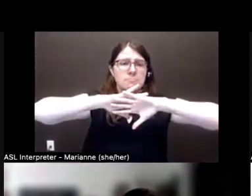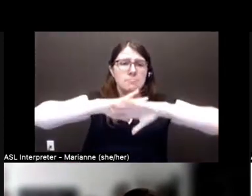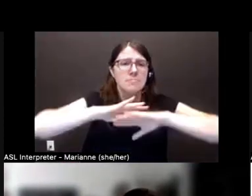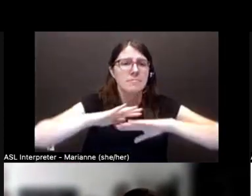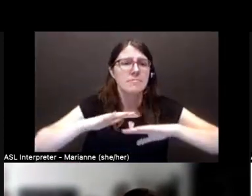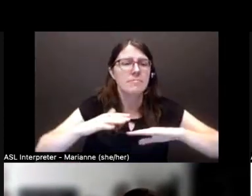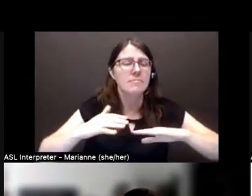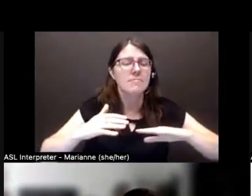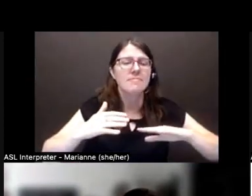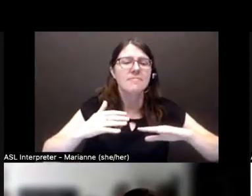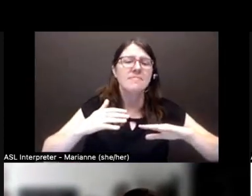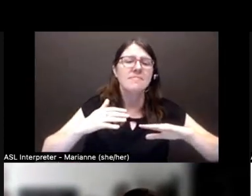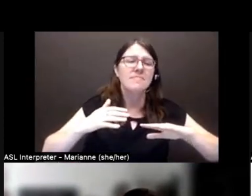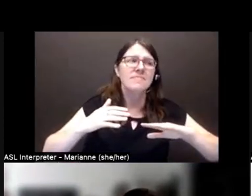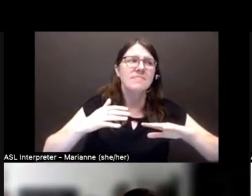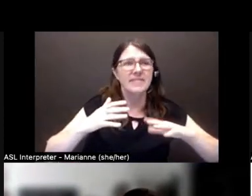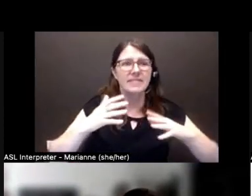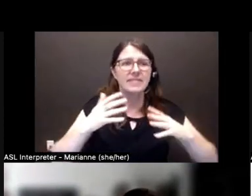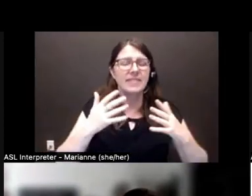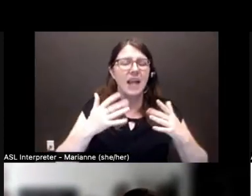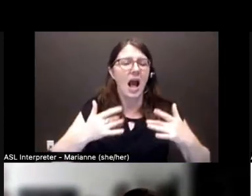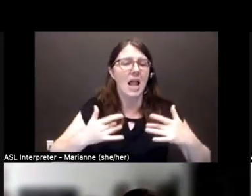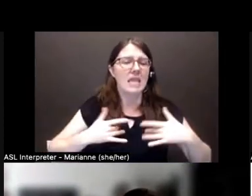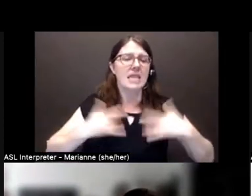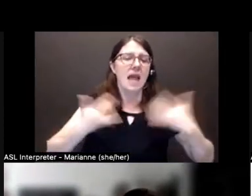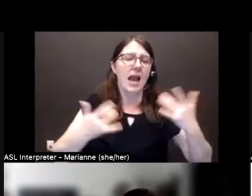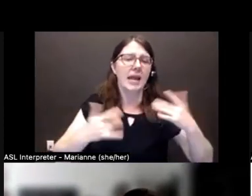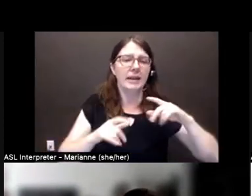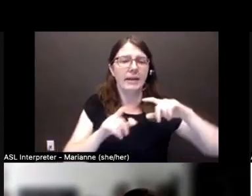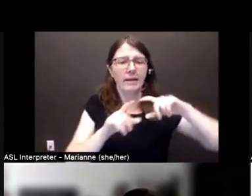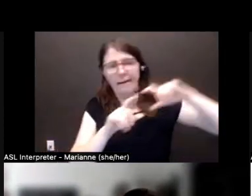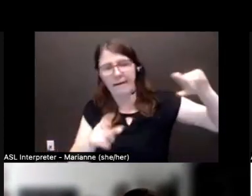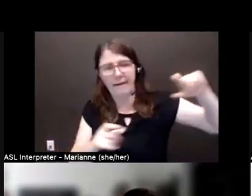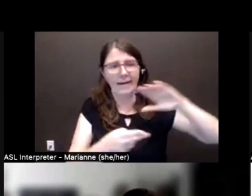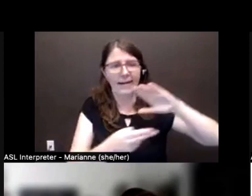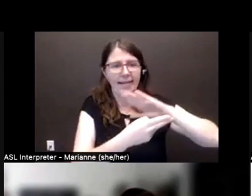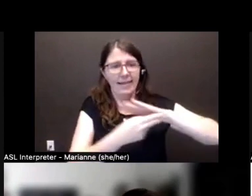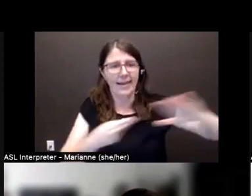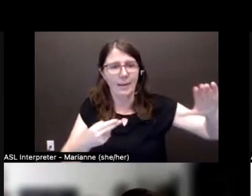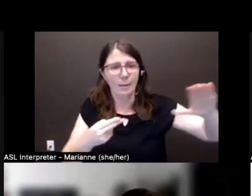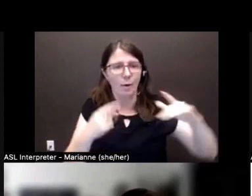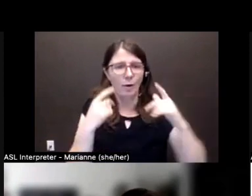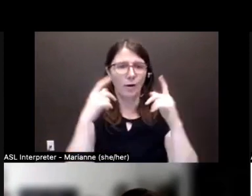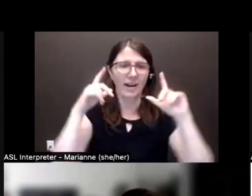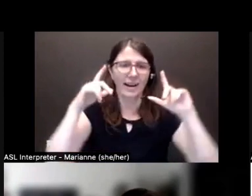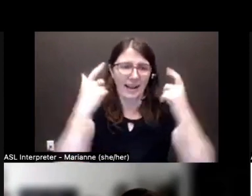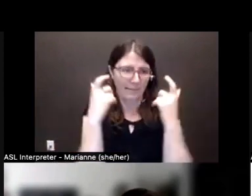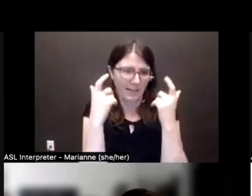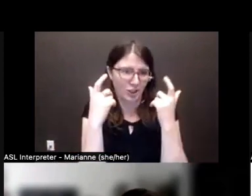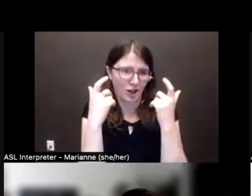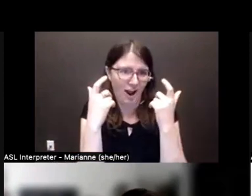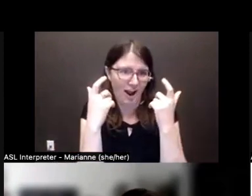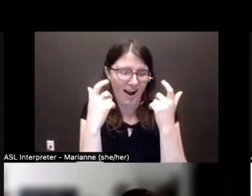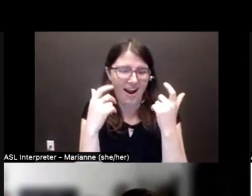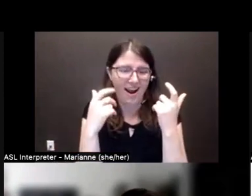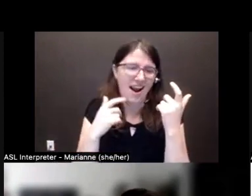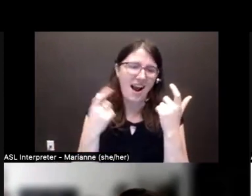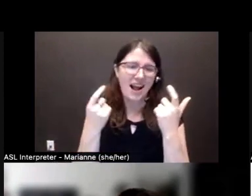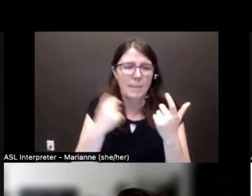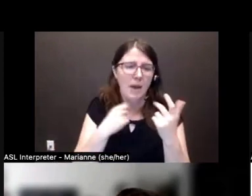was worth it. I don't know the exact cost, but it is such a useful tool and it makes my job so much easier. So I'll let